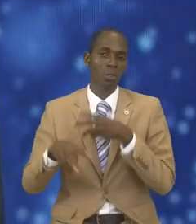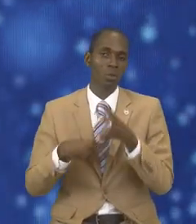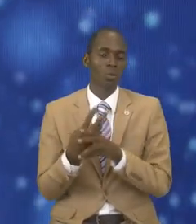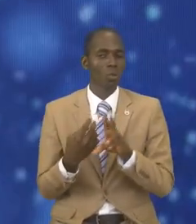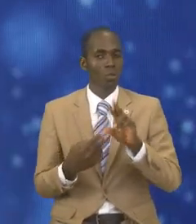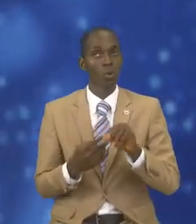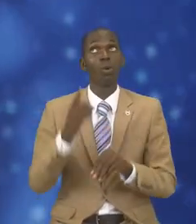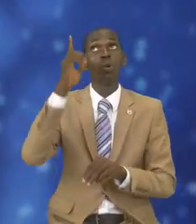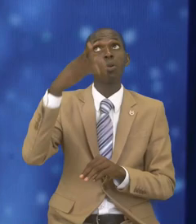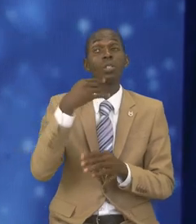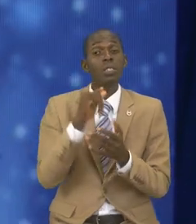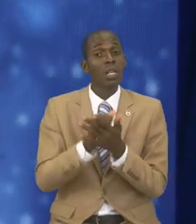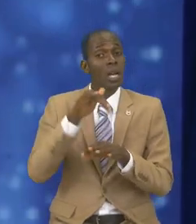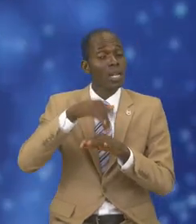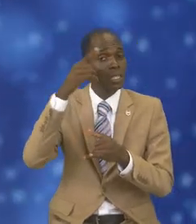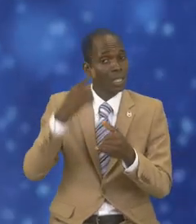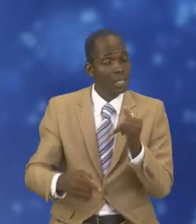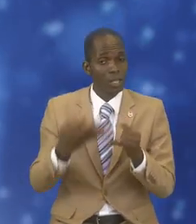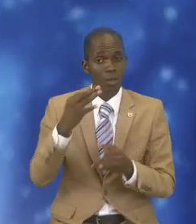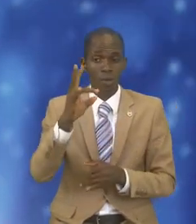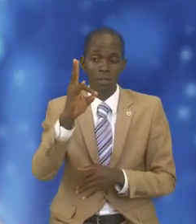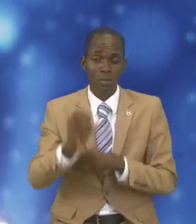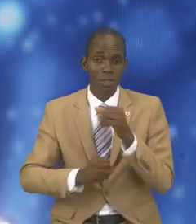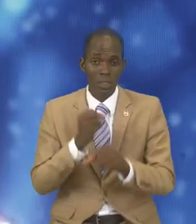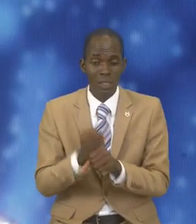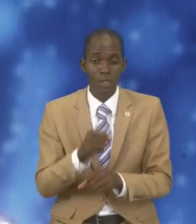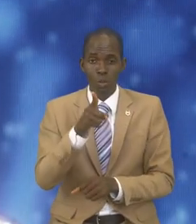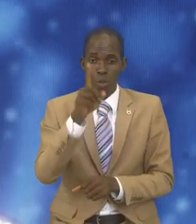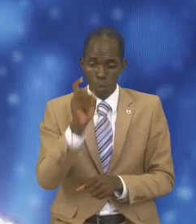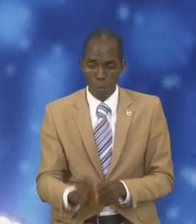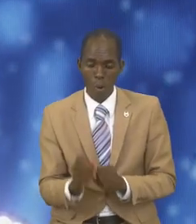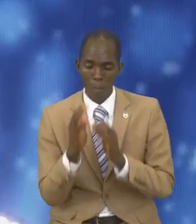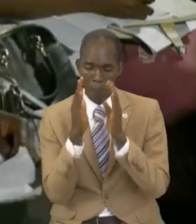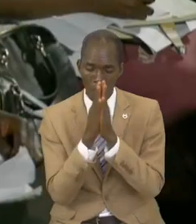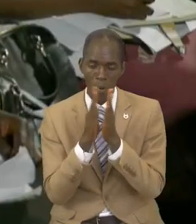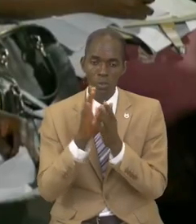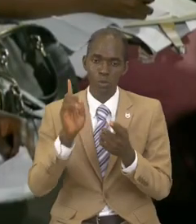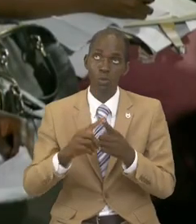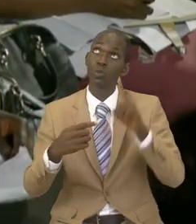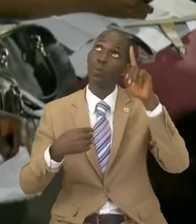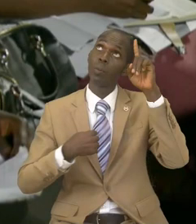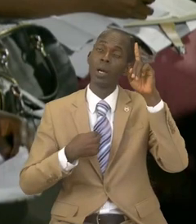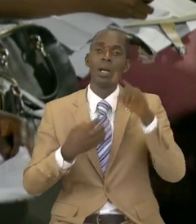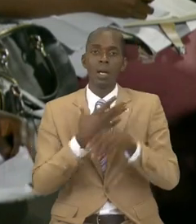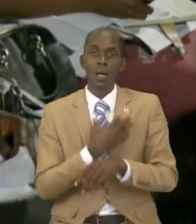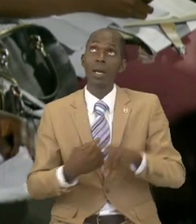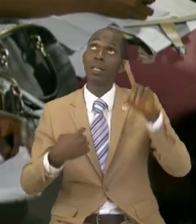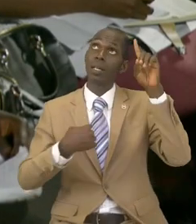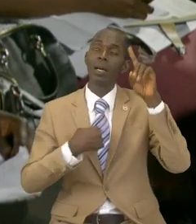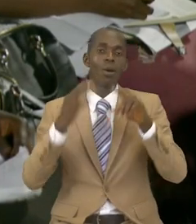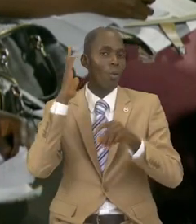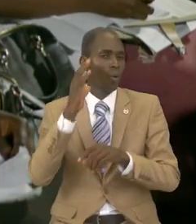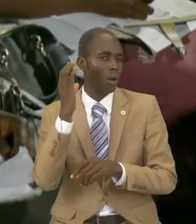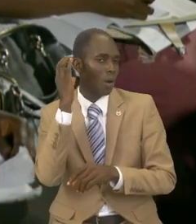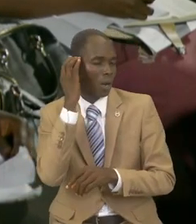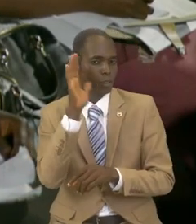70 years, here is what you will do. You will pray unto me, and then I will hearken unto